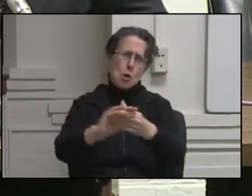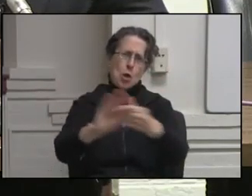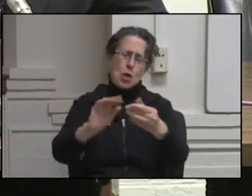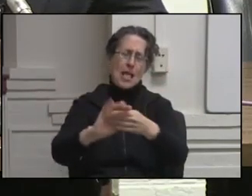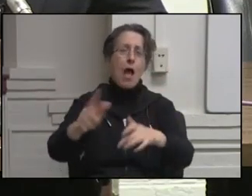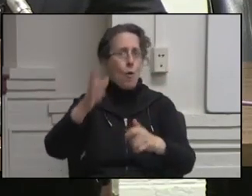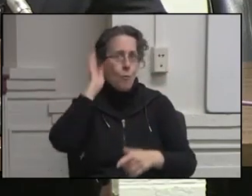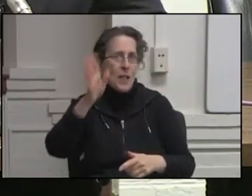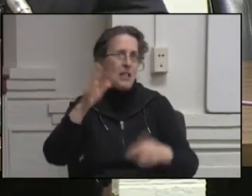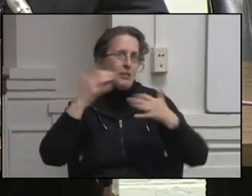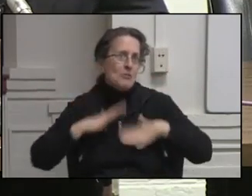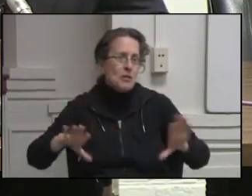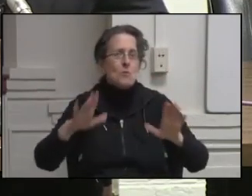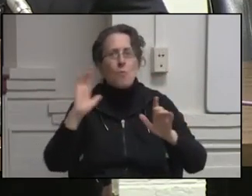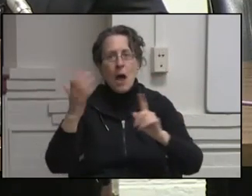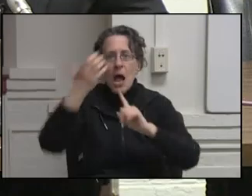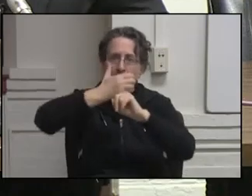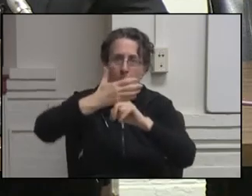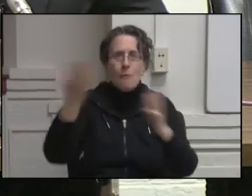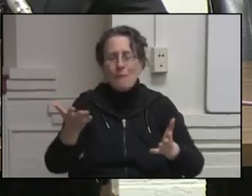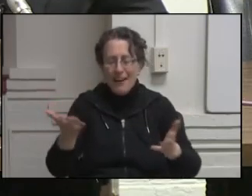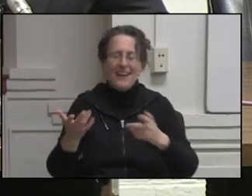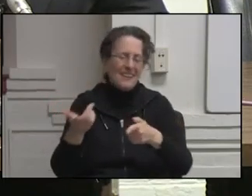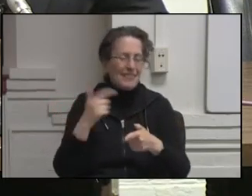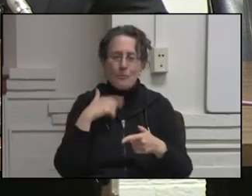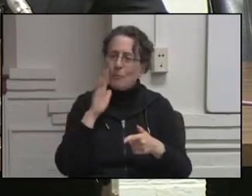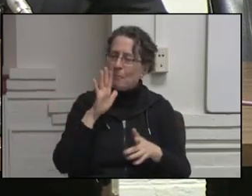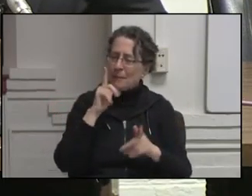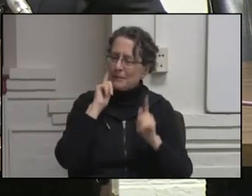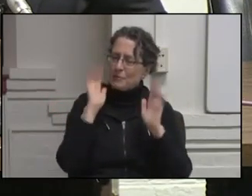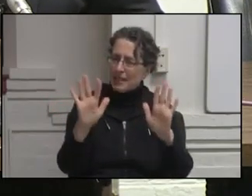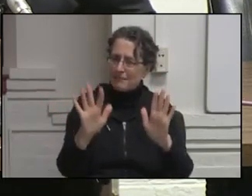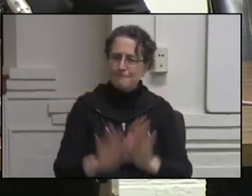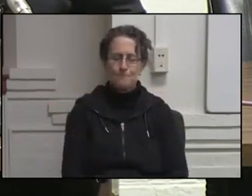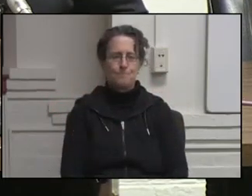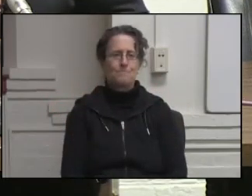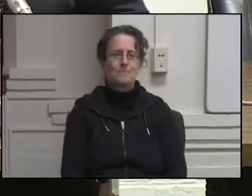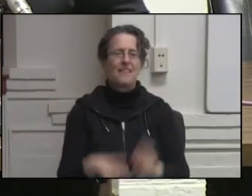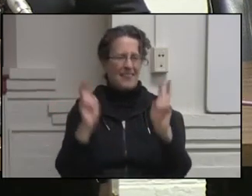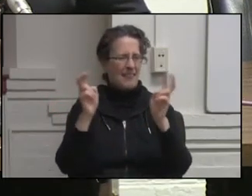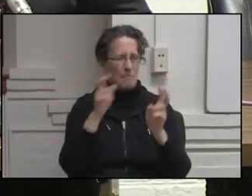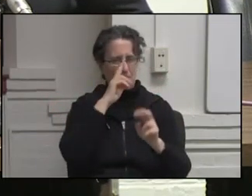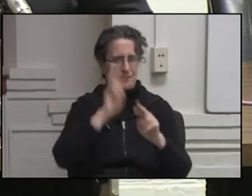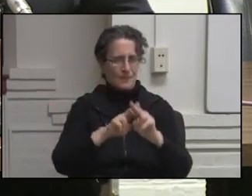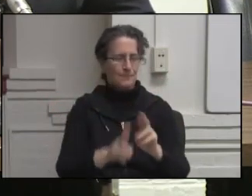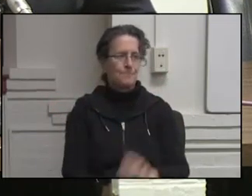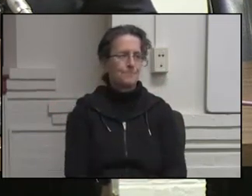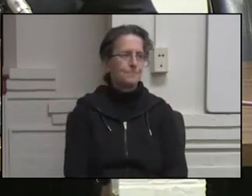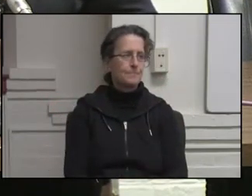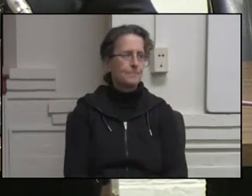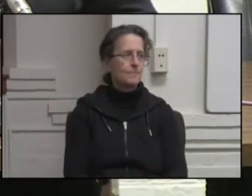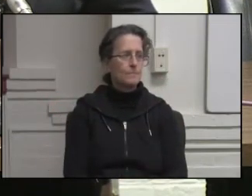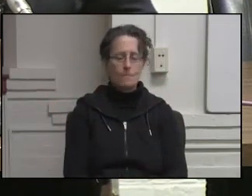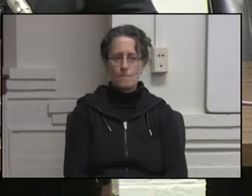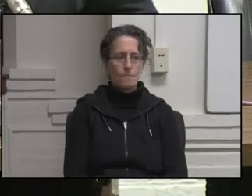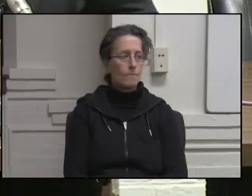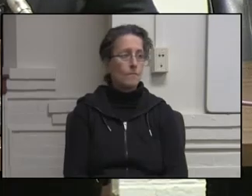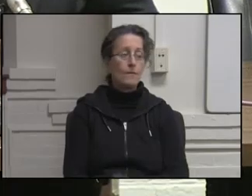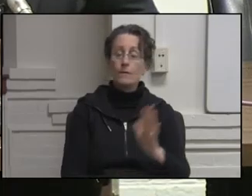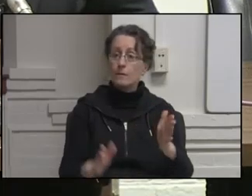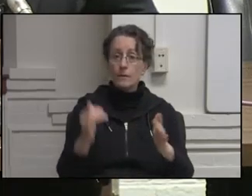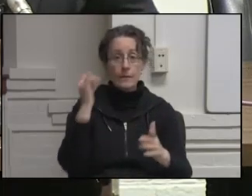parade with that theme. So if other folks who are listening have any ideas for